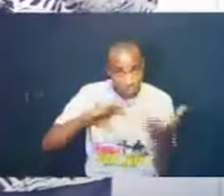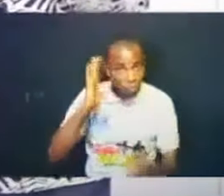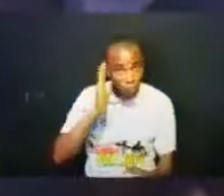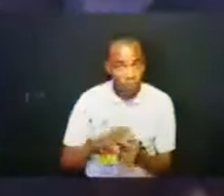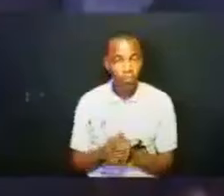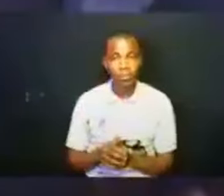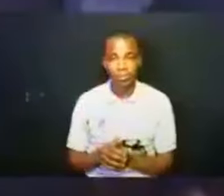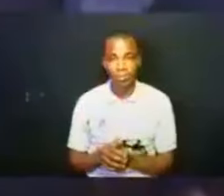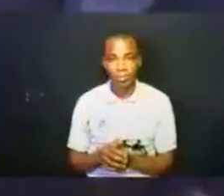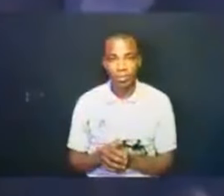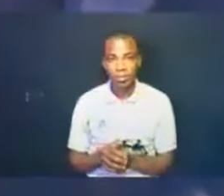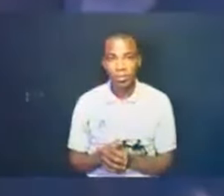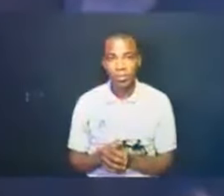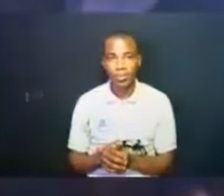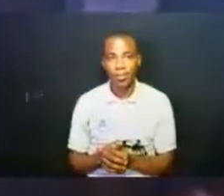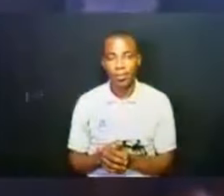be